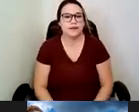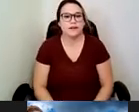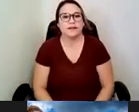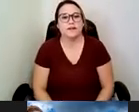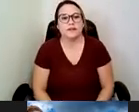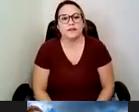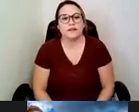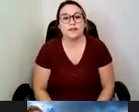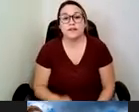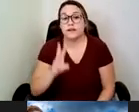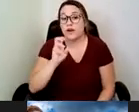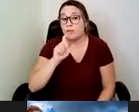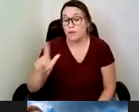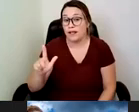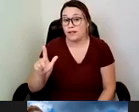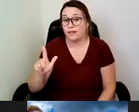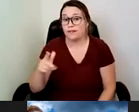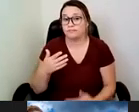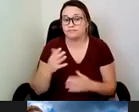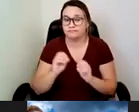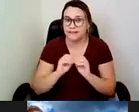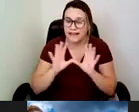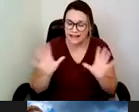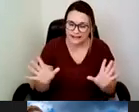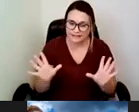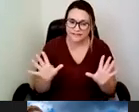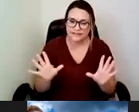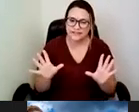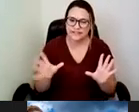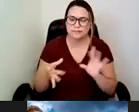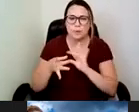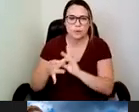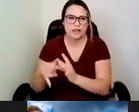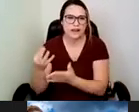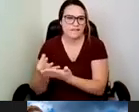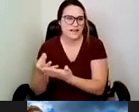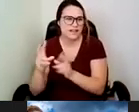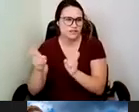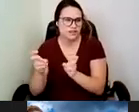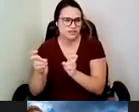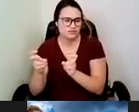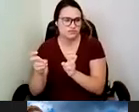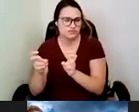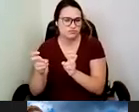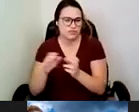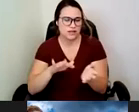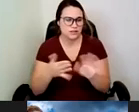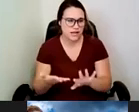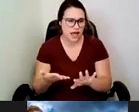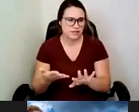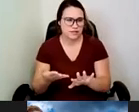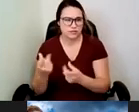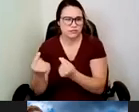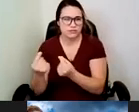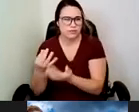A will obviously is more associated with financial issues after death. Now, what's important